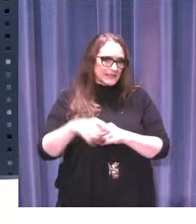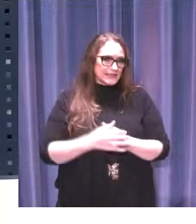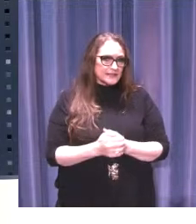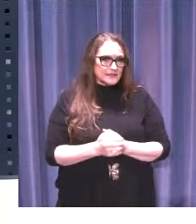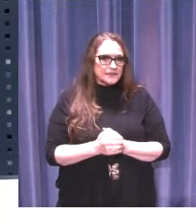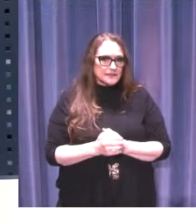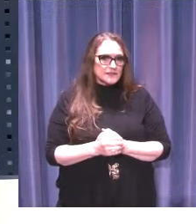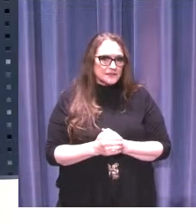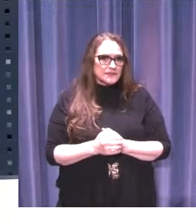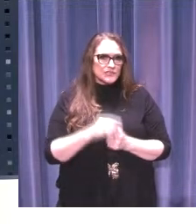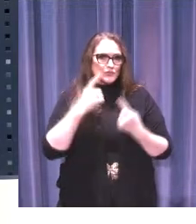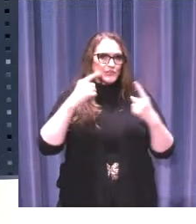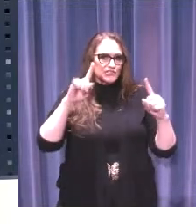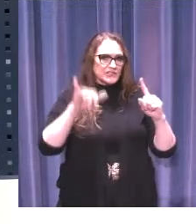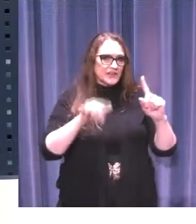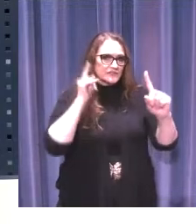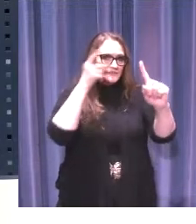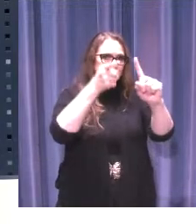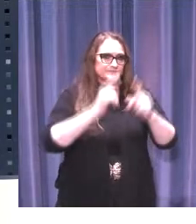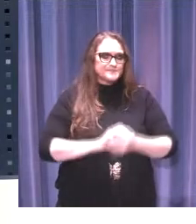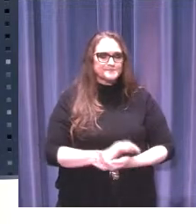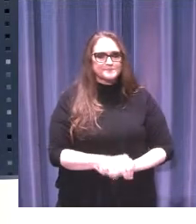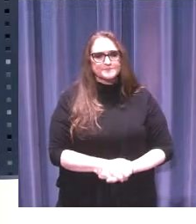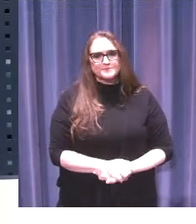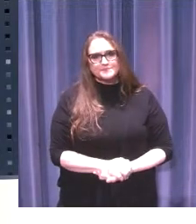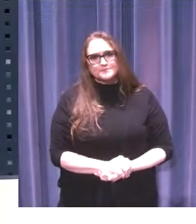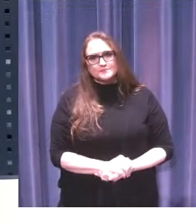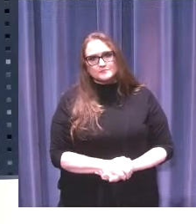in order to achieve those.